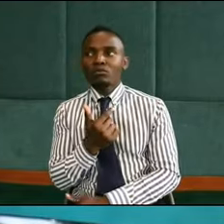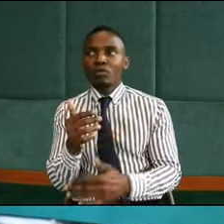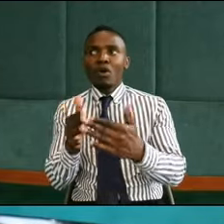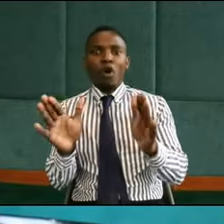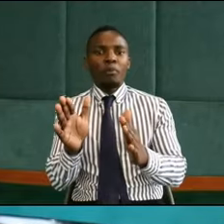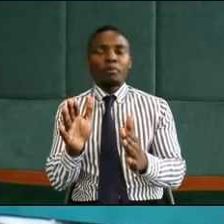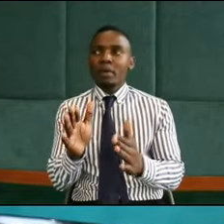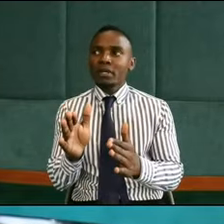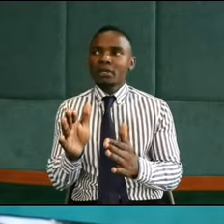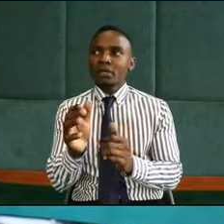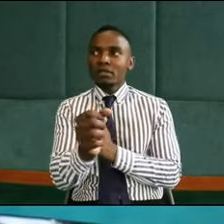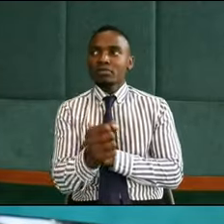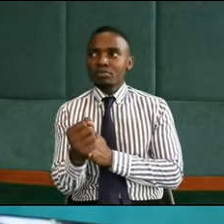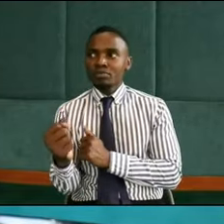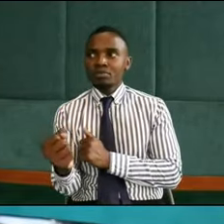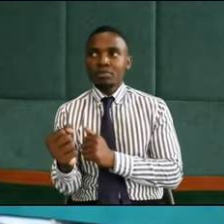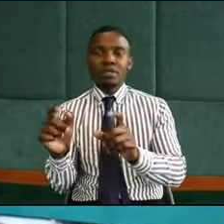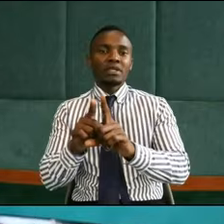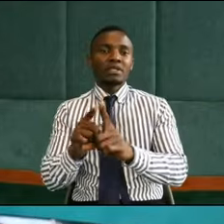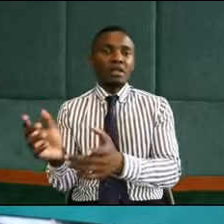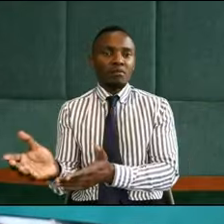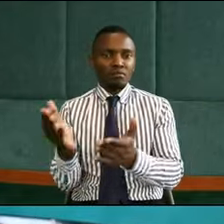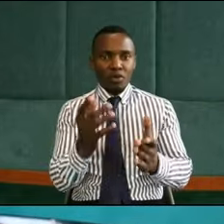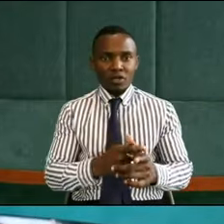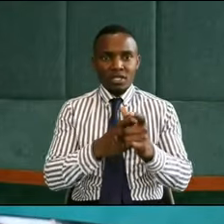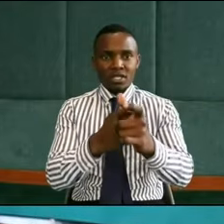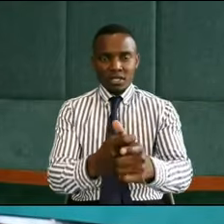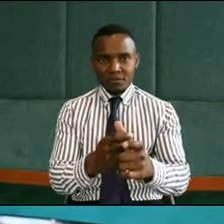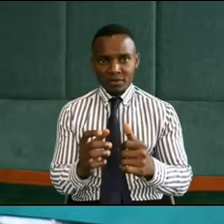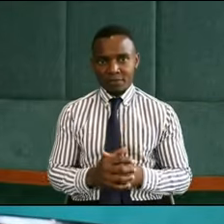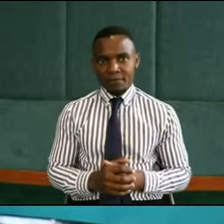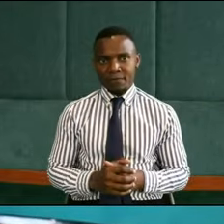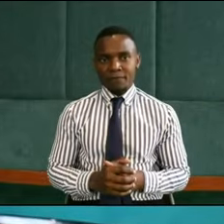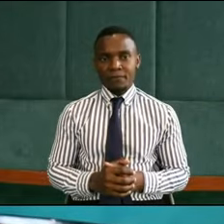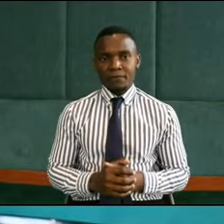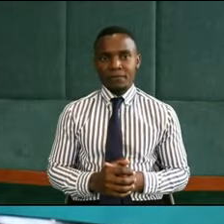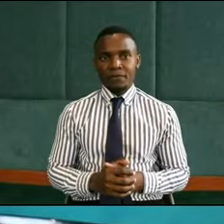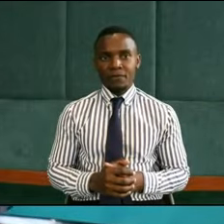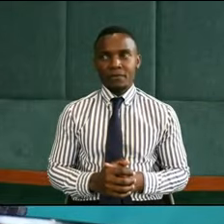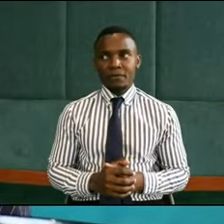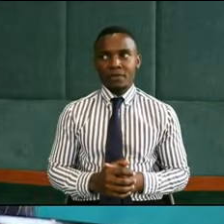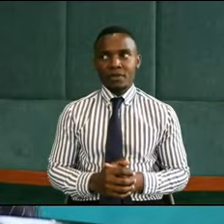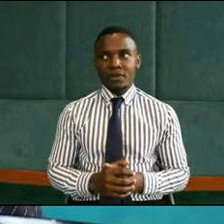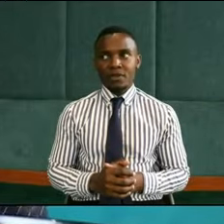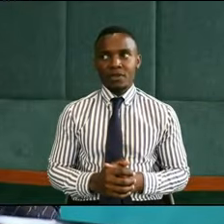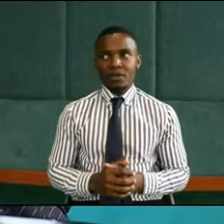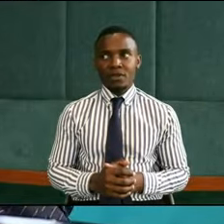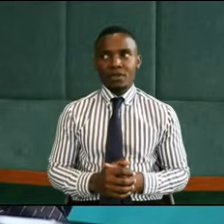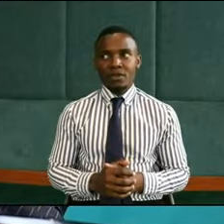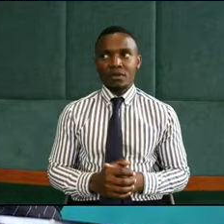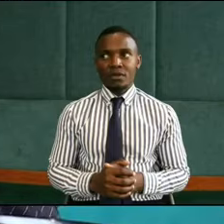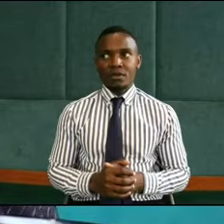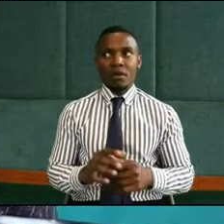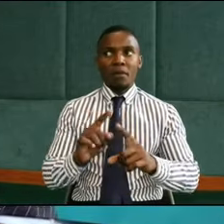their costly spices for his cold and unconscious form, but found their errand in vain.